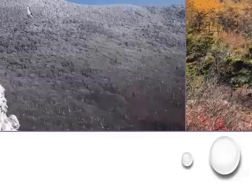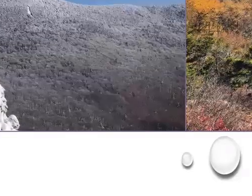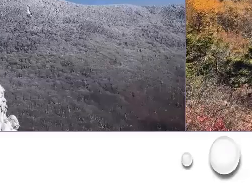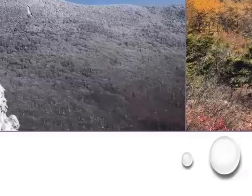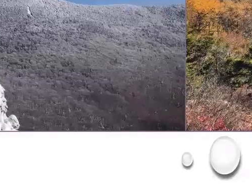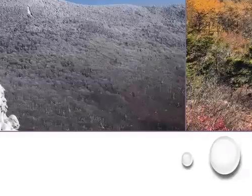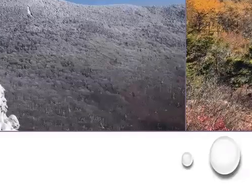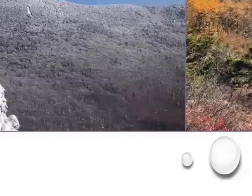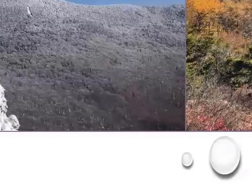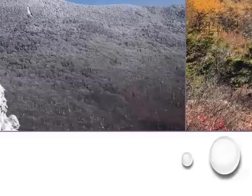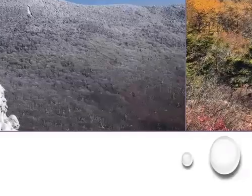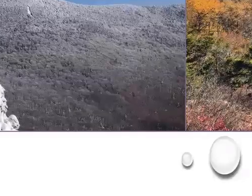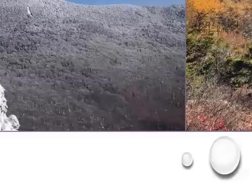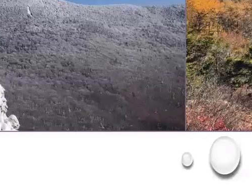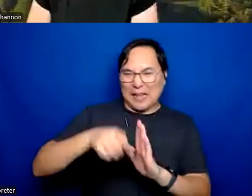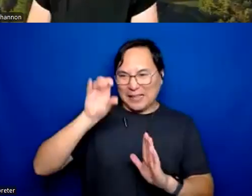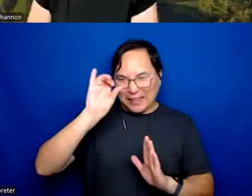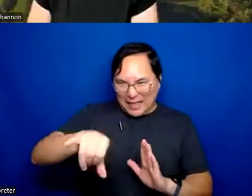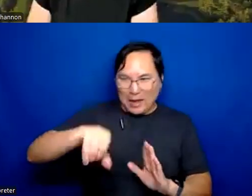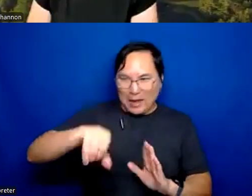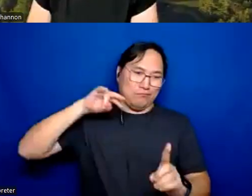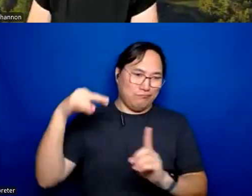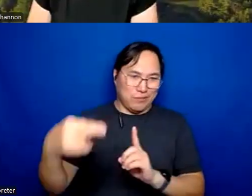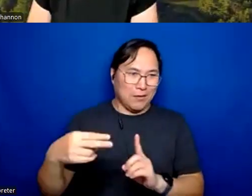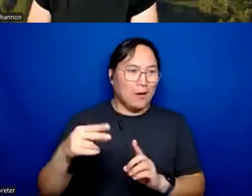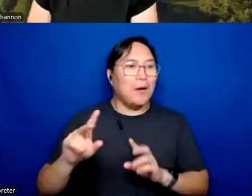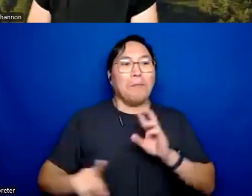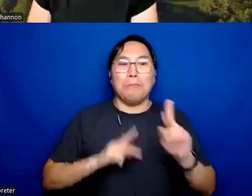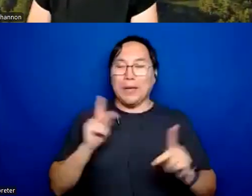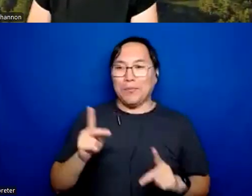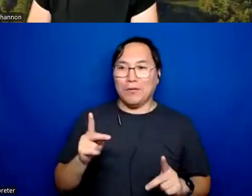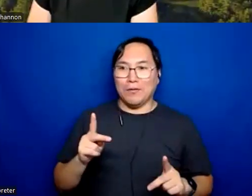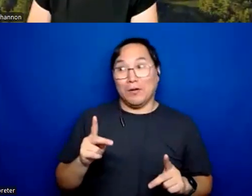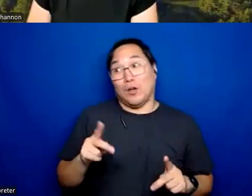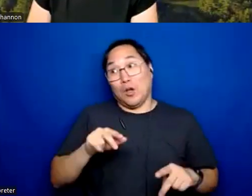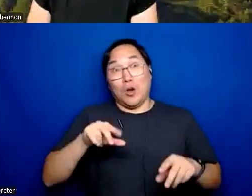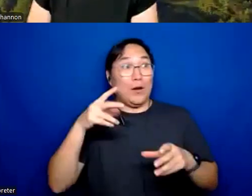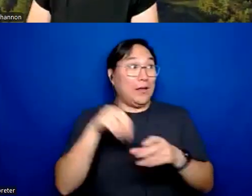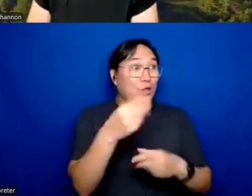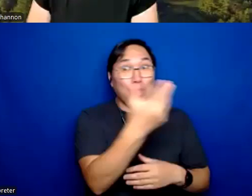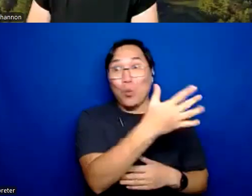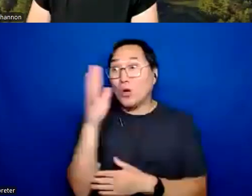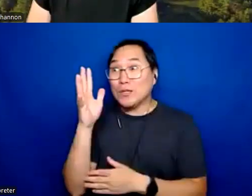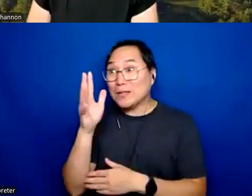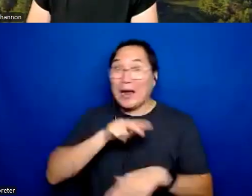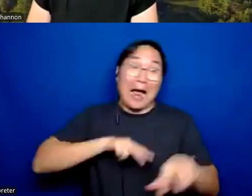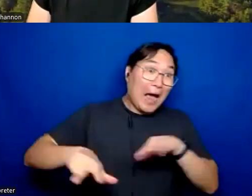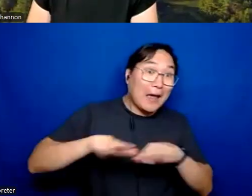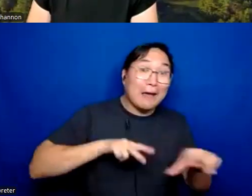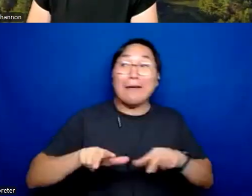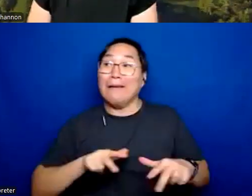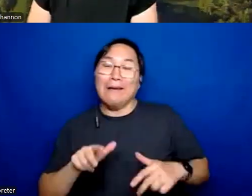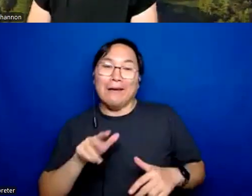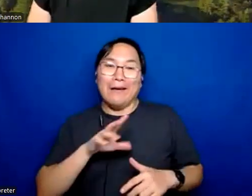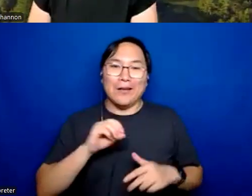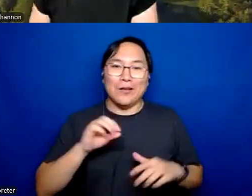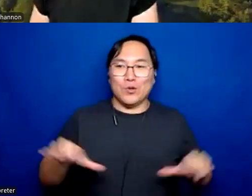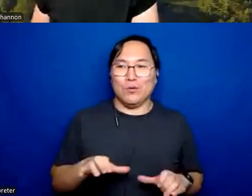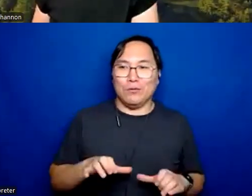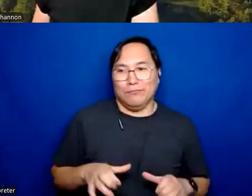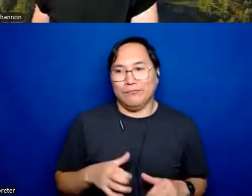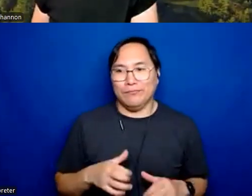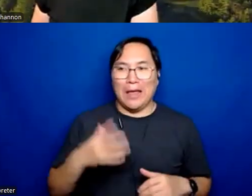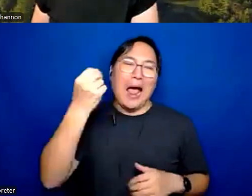sort of highlight that people have been in the woods and hiking and doing sort of what we might call